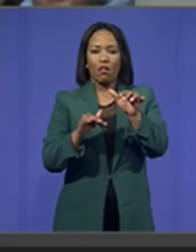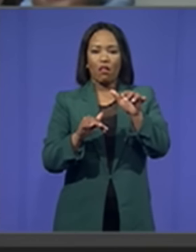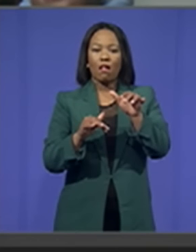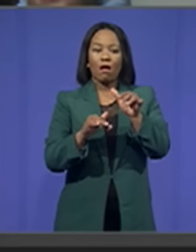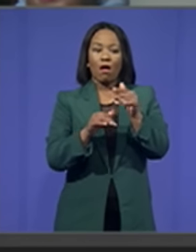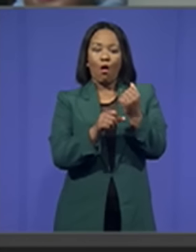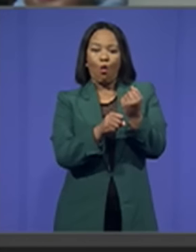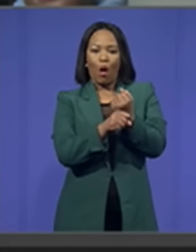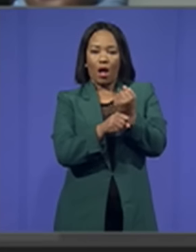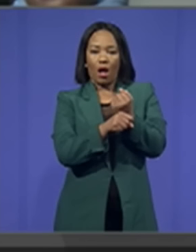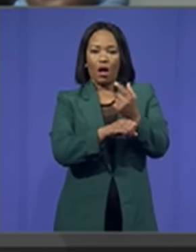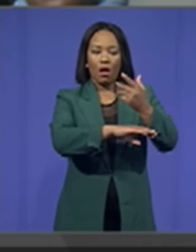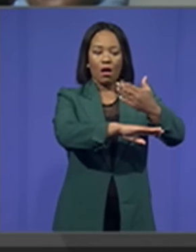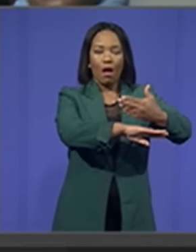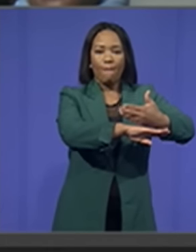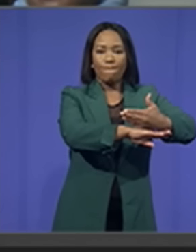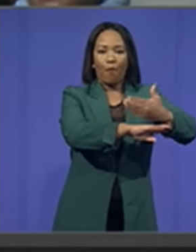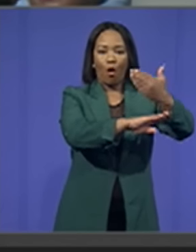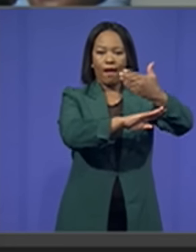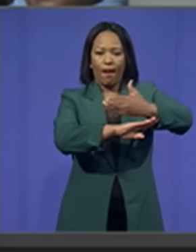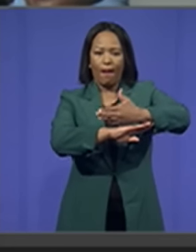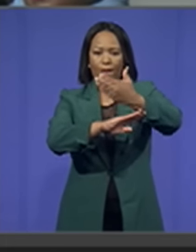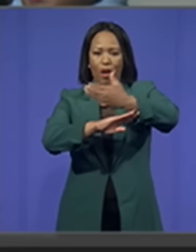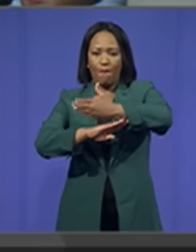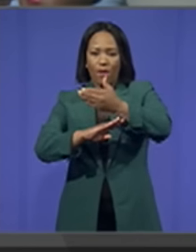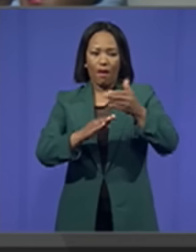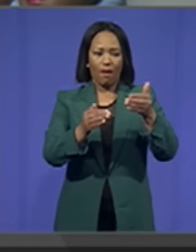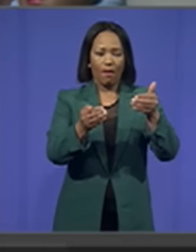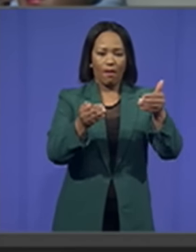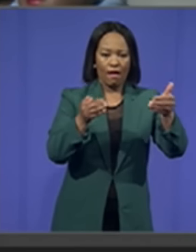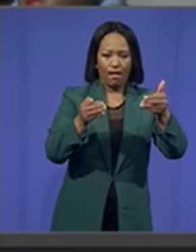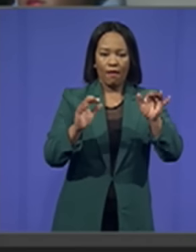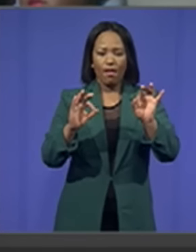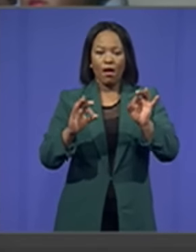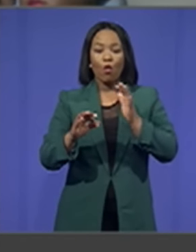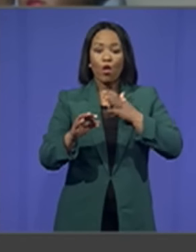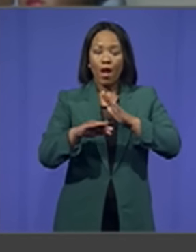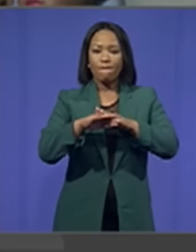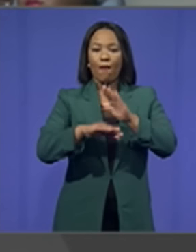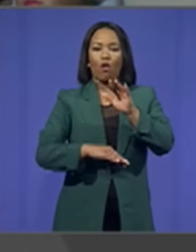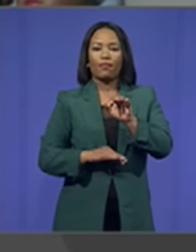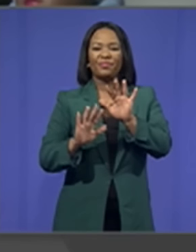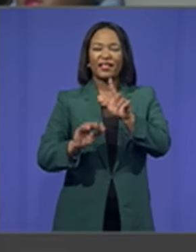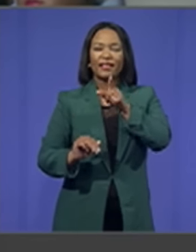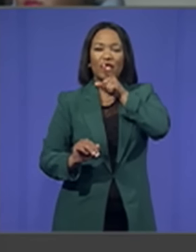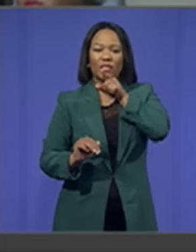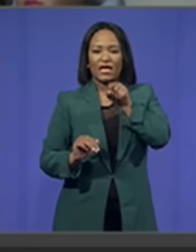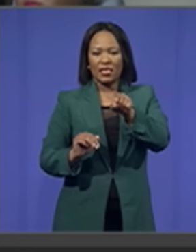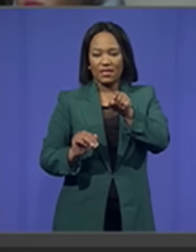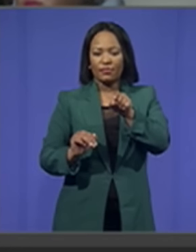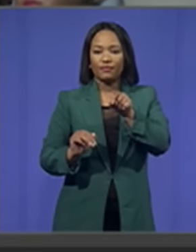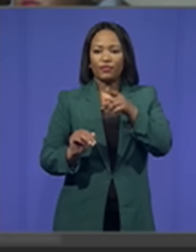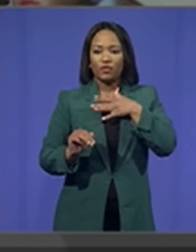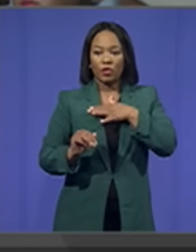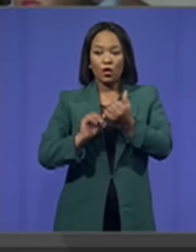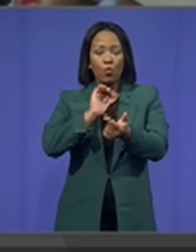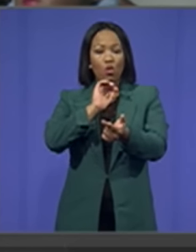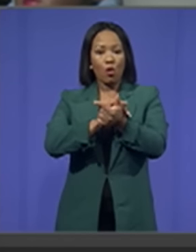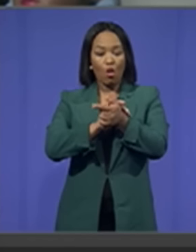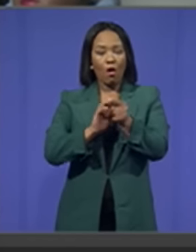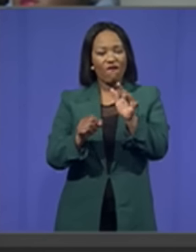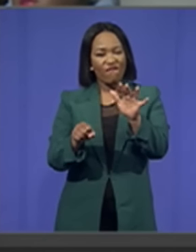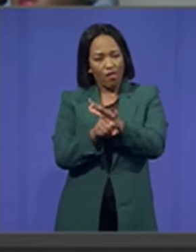whole country. We want the number to be increased to 10,000. We want our laws to be